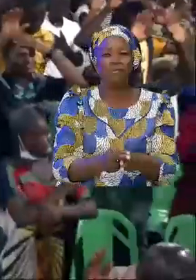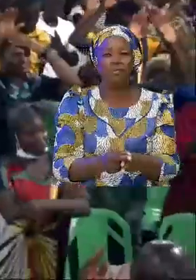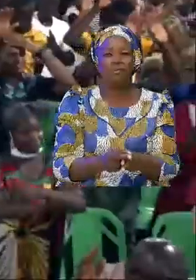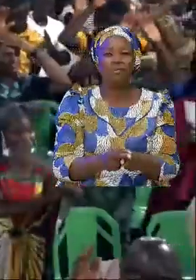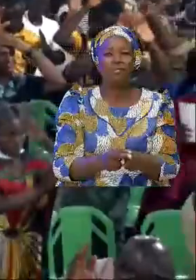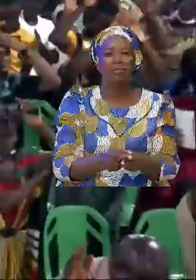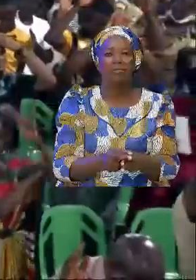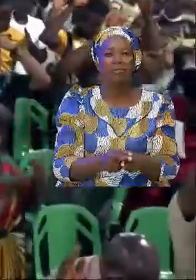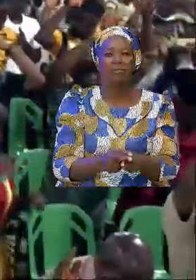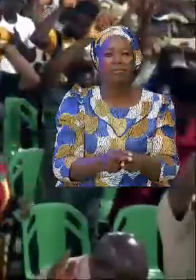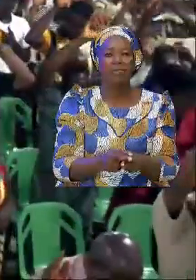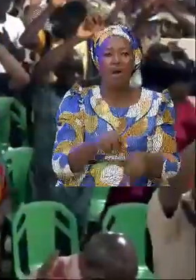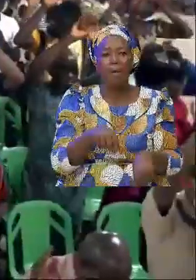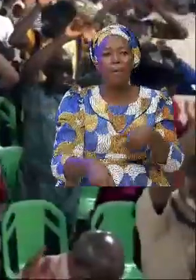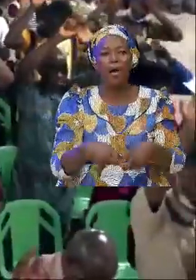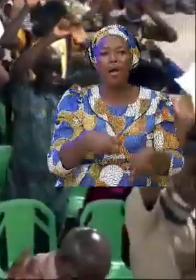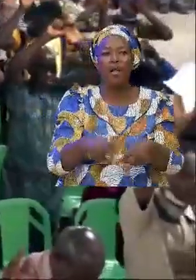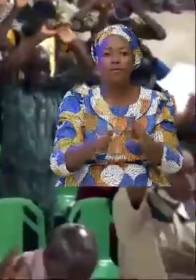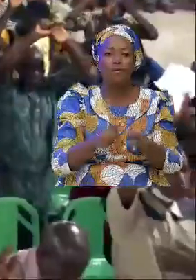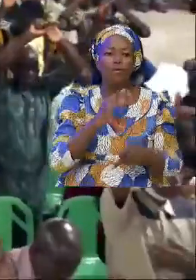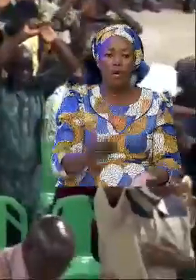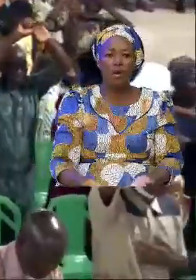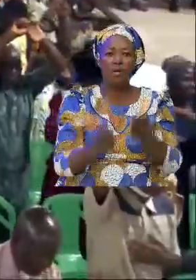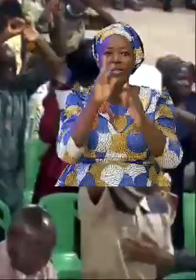Deaf ears will open.